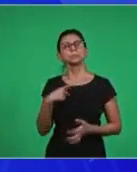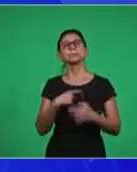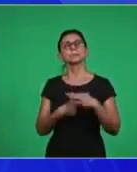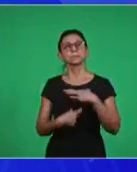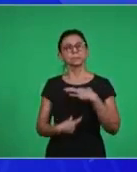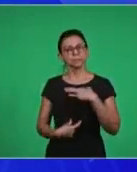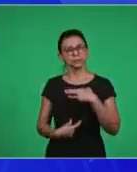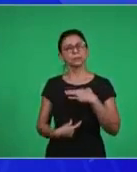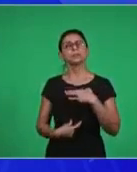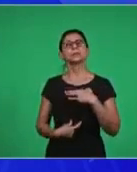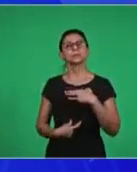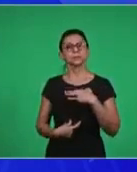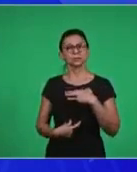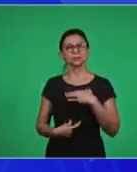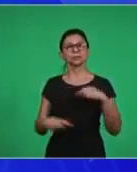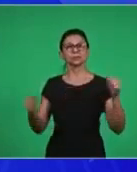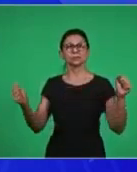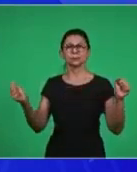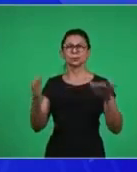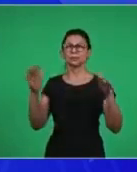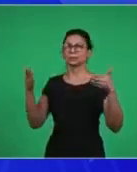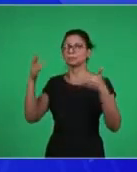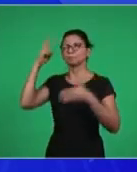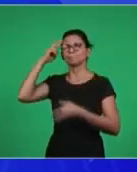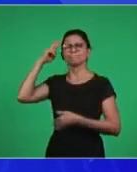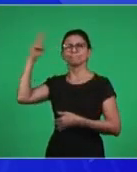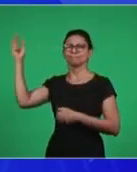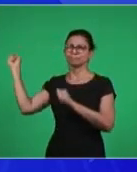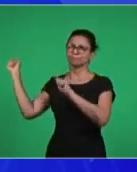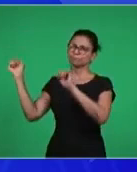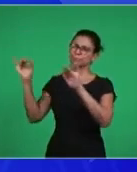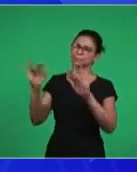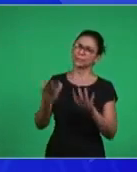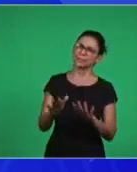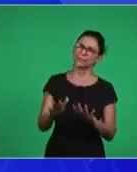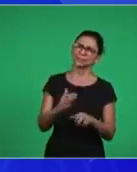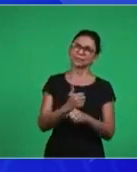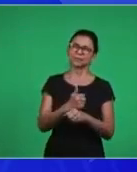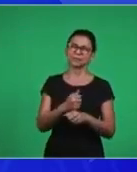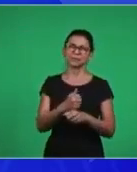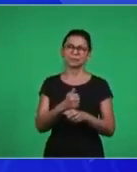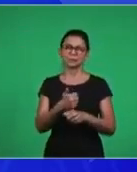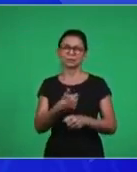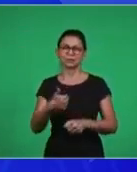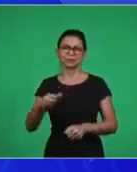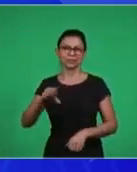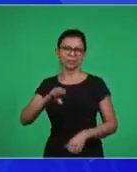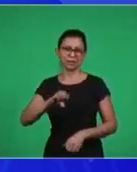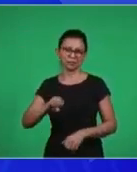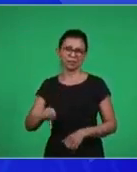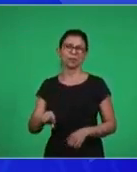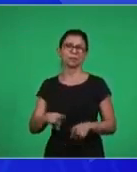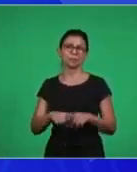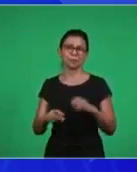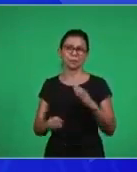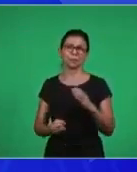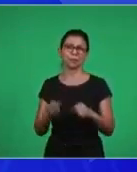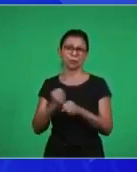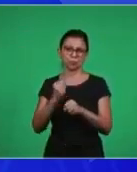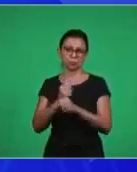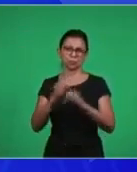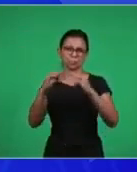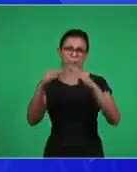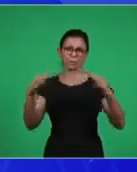Lisbon, with the pastors and the ushers there in Lisbon, glorifying for the many blessings of this year, especially the acquisition of the